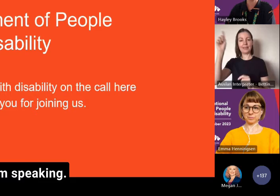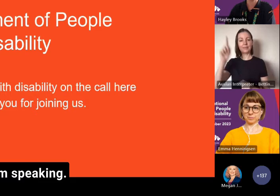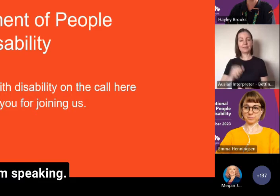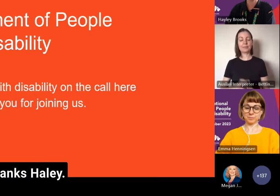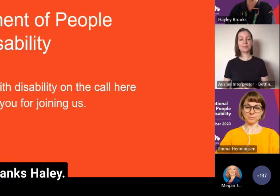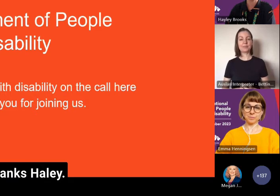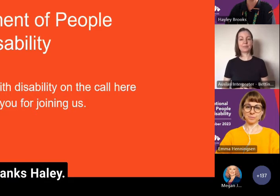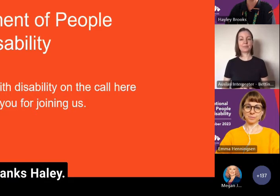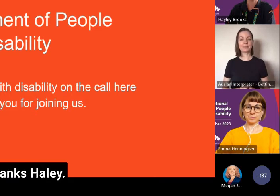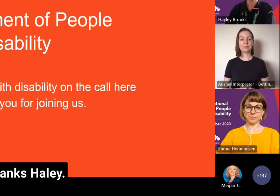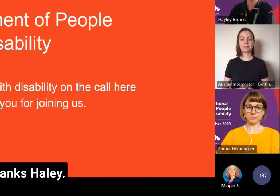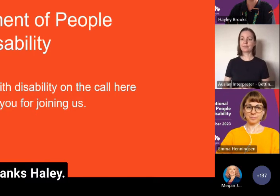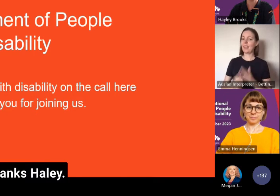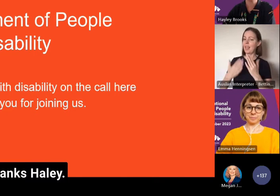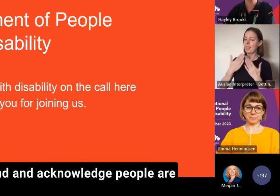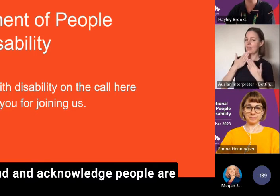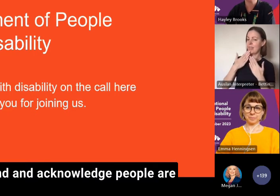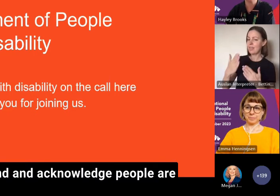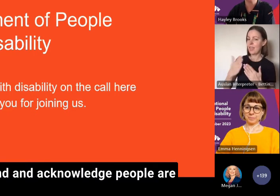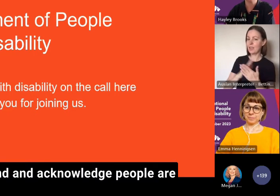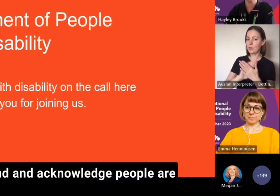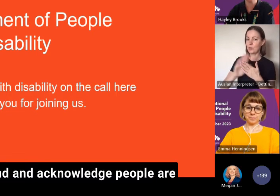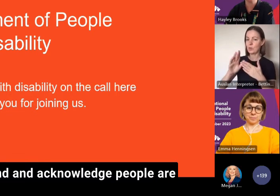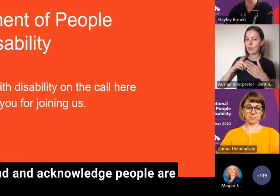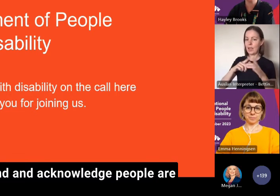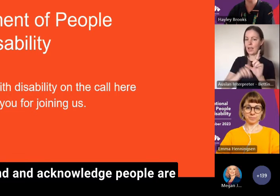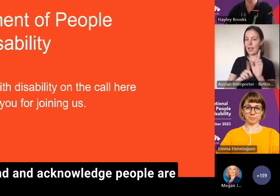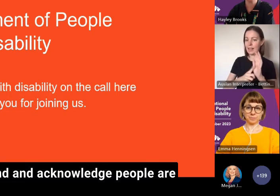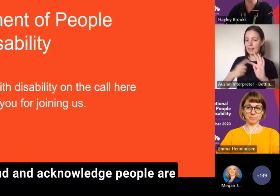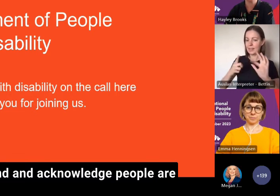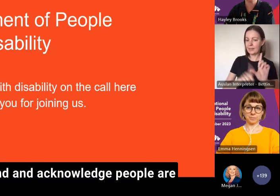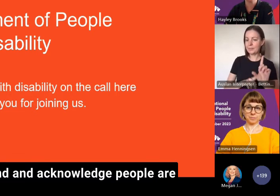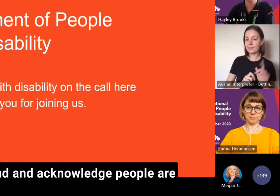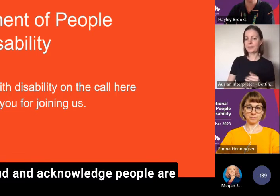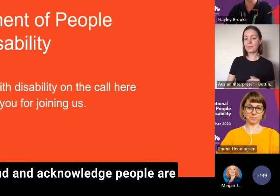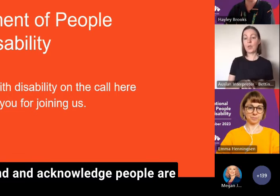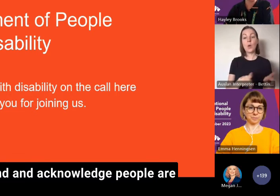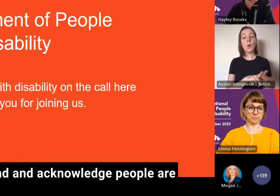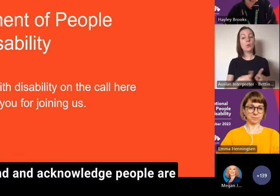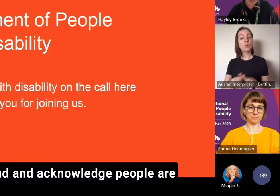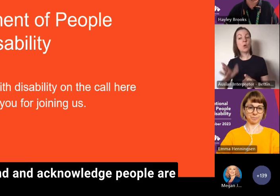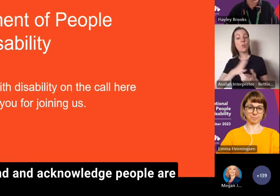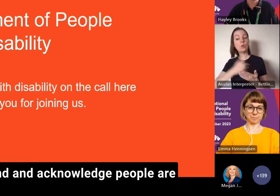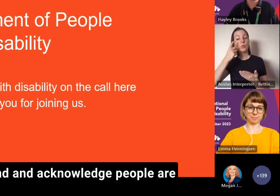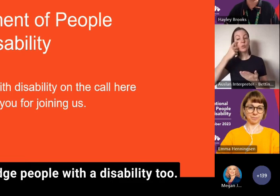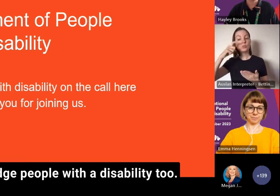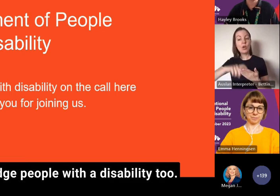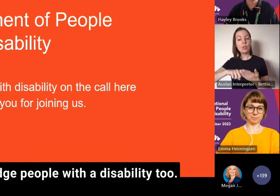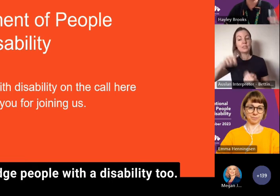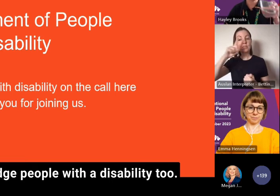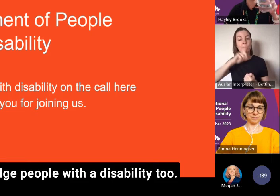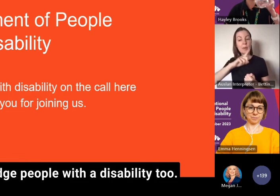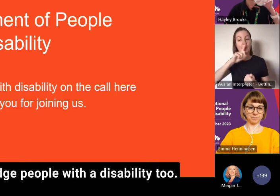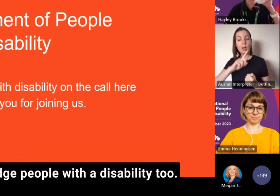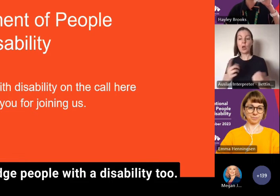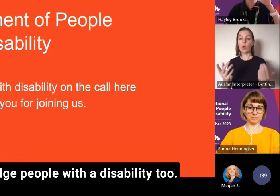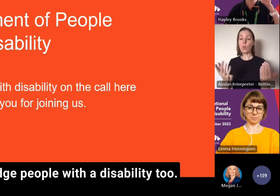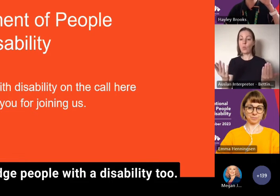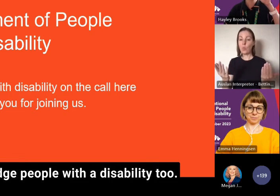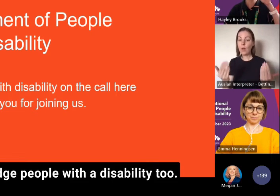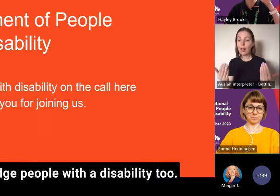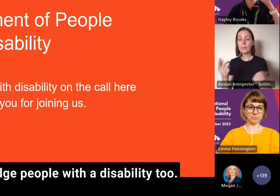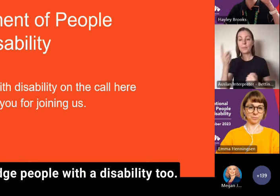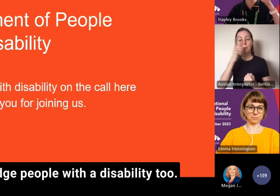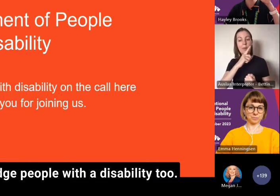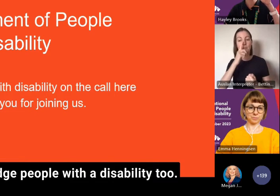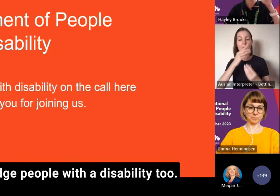Tom speaking. Thanks, Hayley. We'd also like to extend and acknowledge people, are welcome to acknowledge people with a